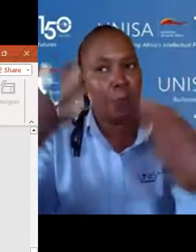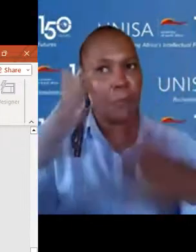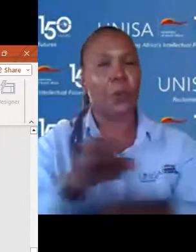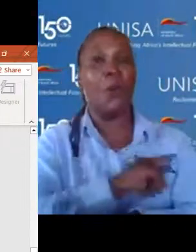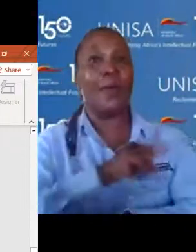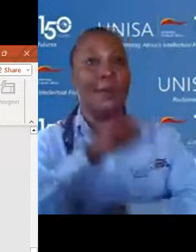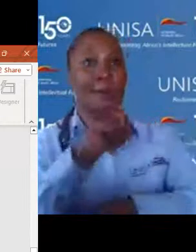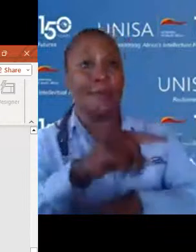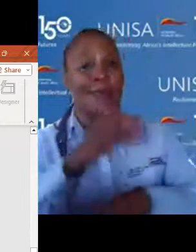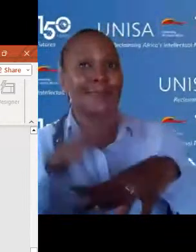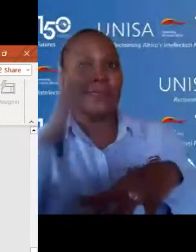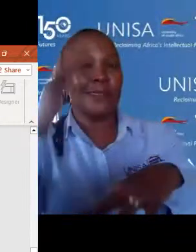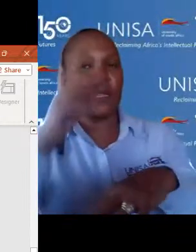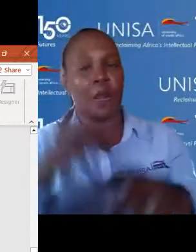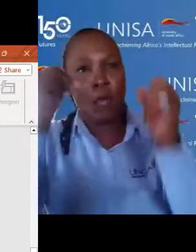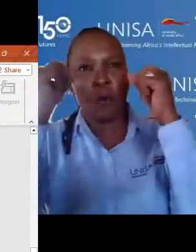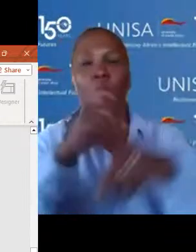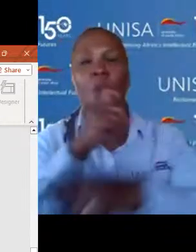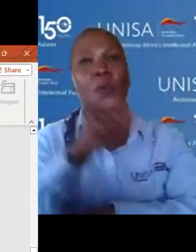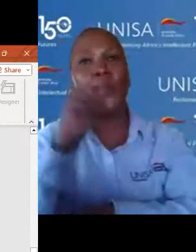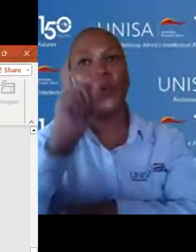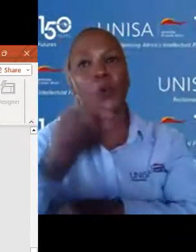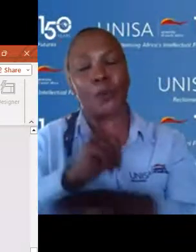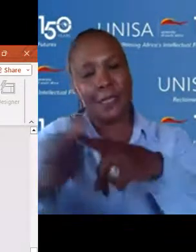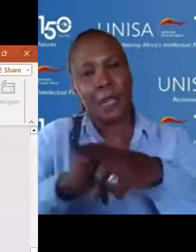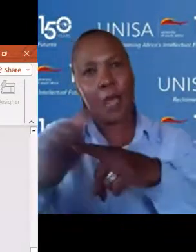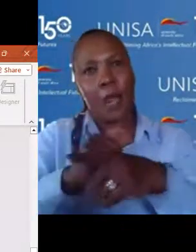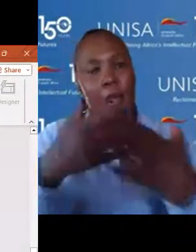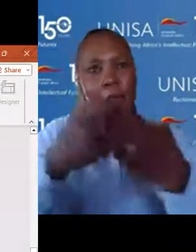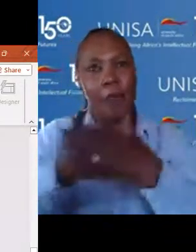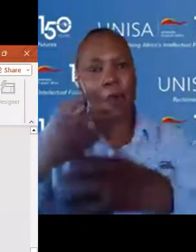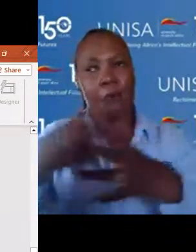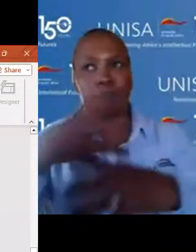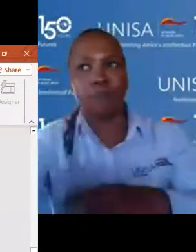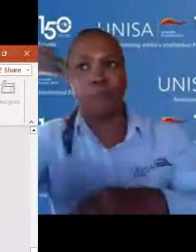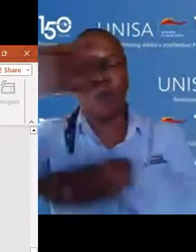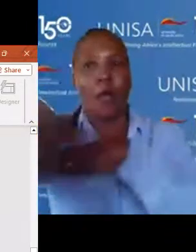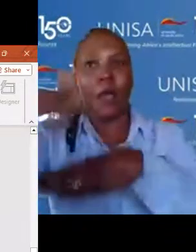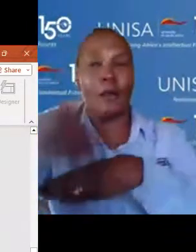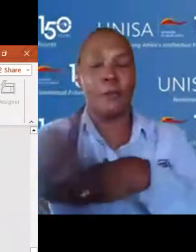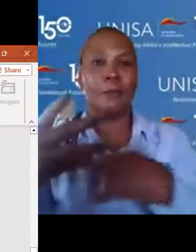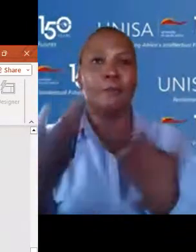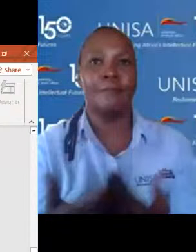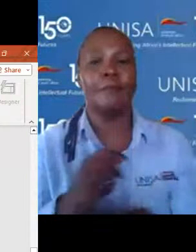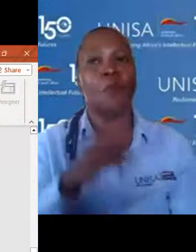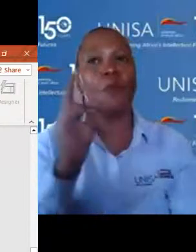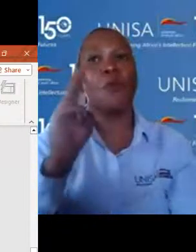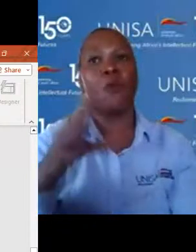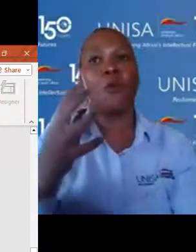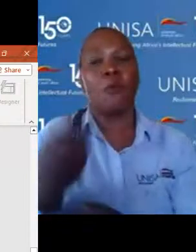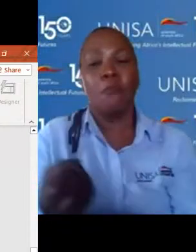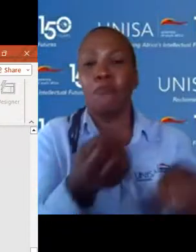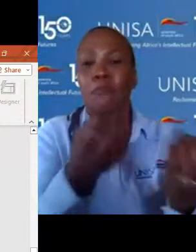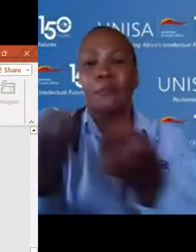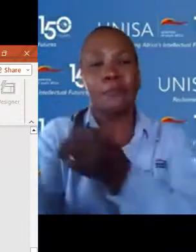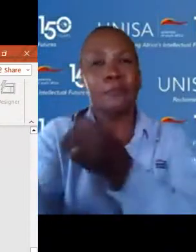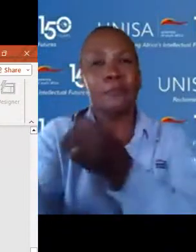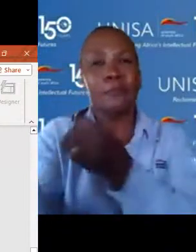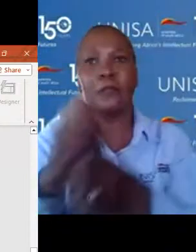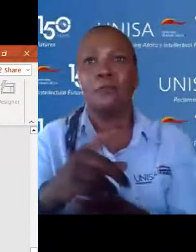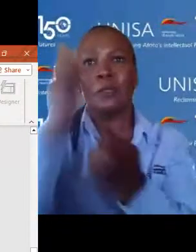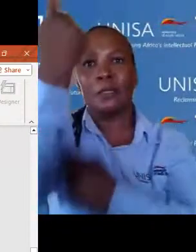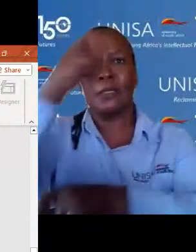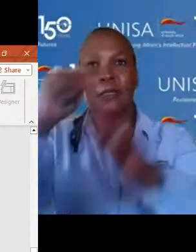we use when we train them before they go outdoors. We also provide rural travel,